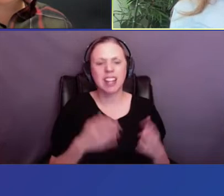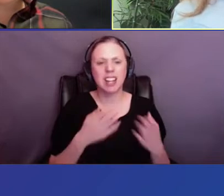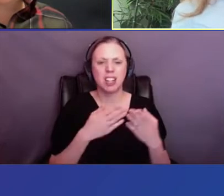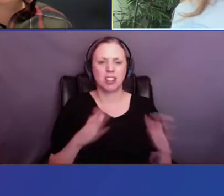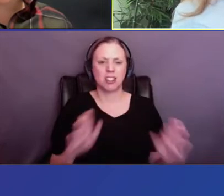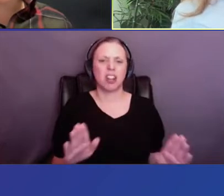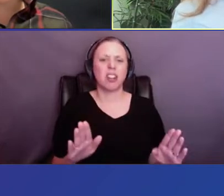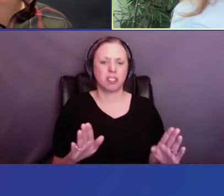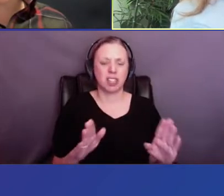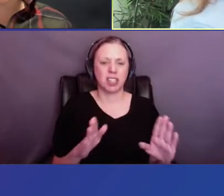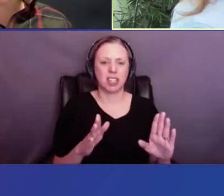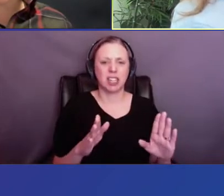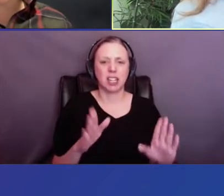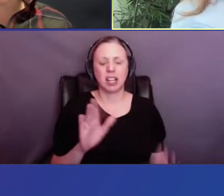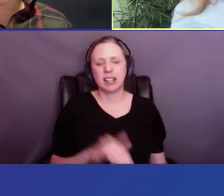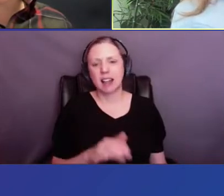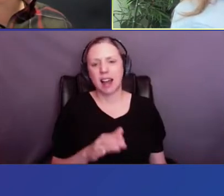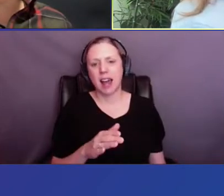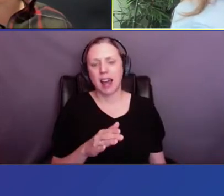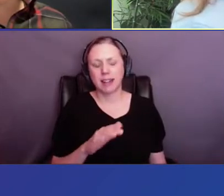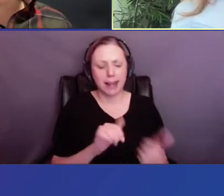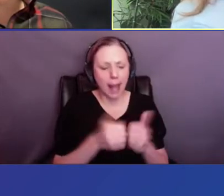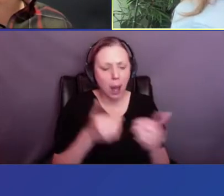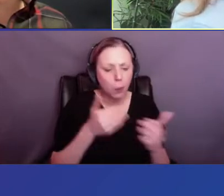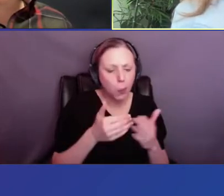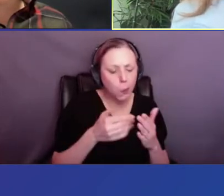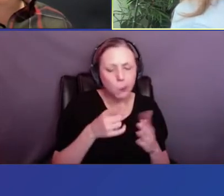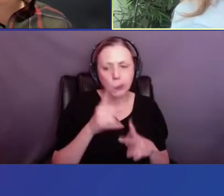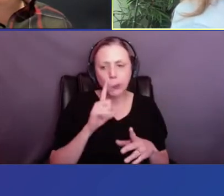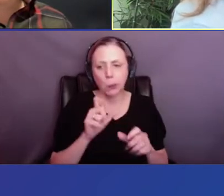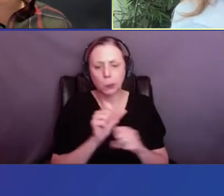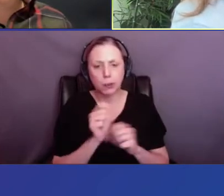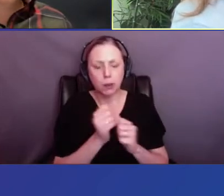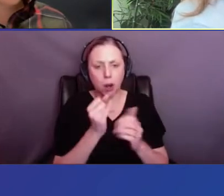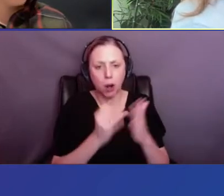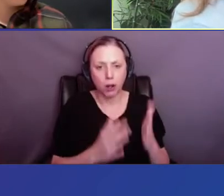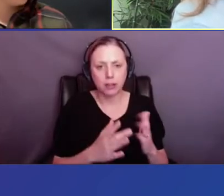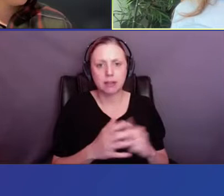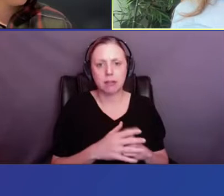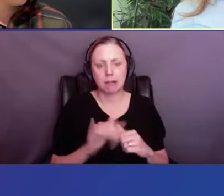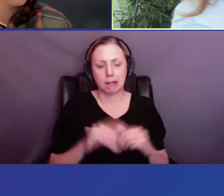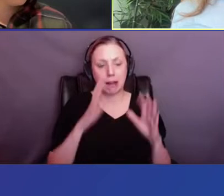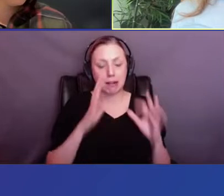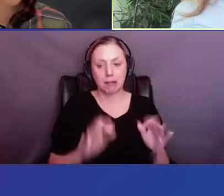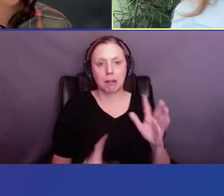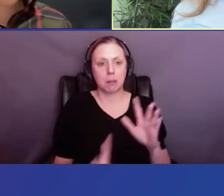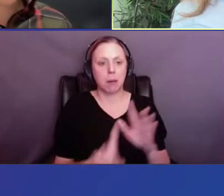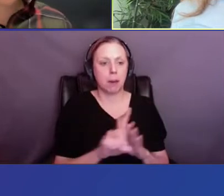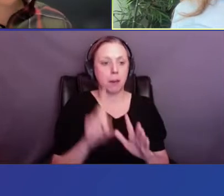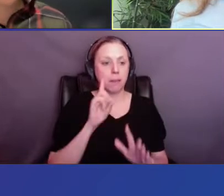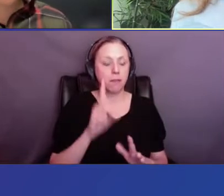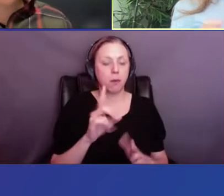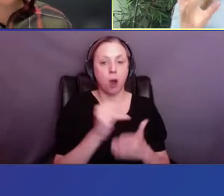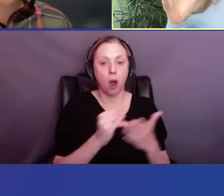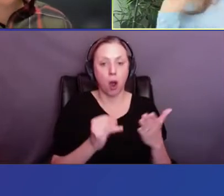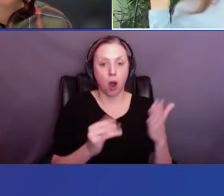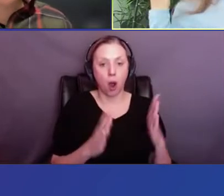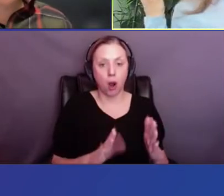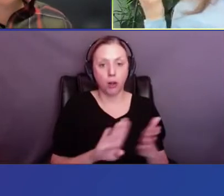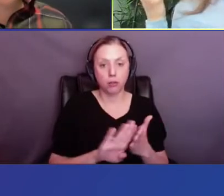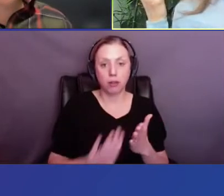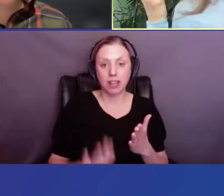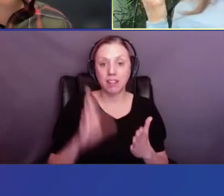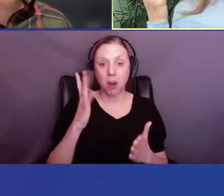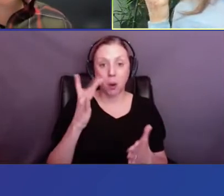the folks that you are working with and on behalf of. And that definitely came up at Artist Relief because we were